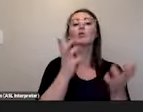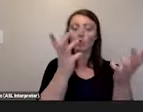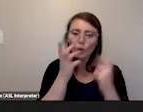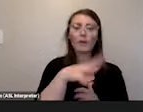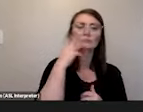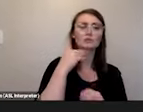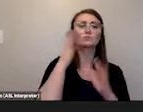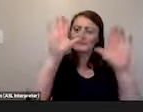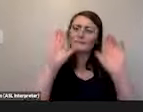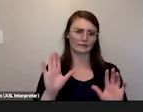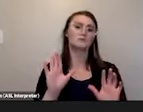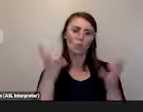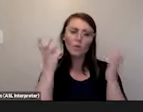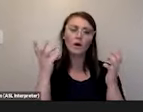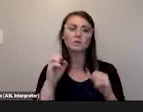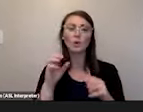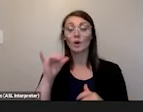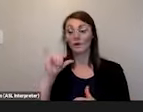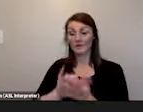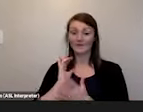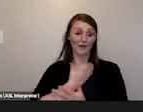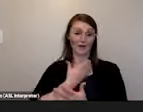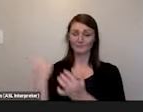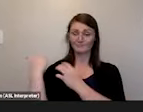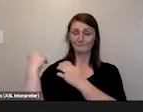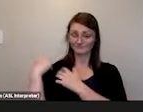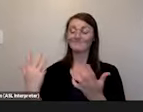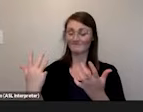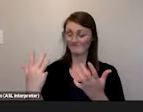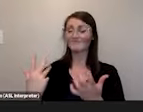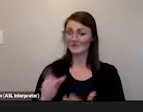experience. So that's what we do. It's really